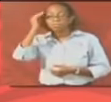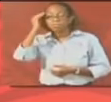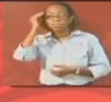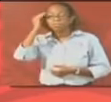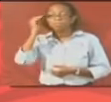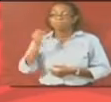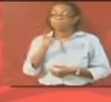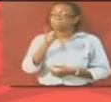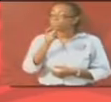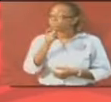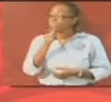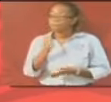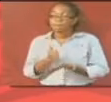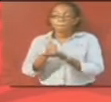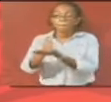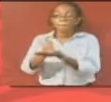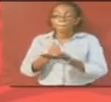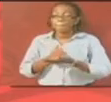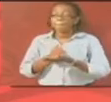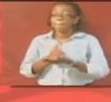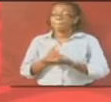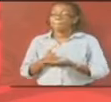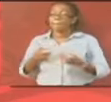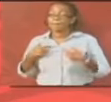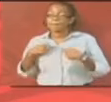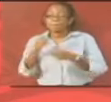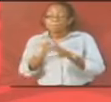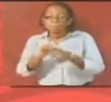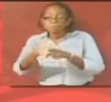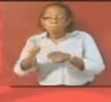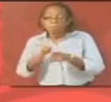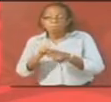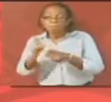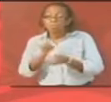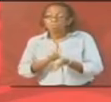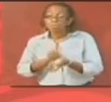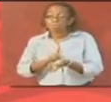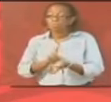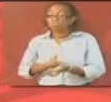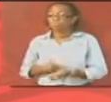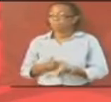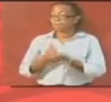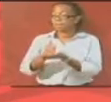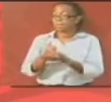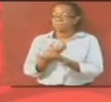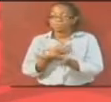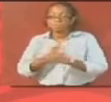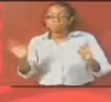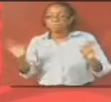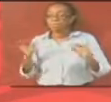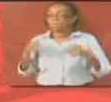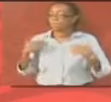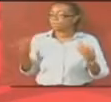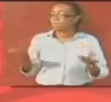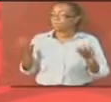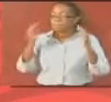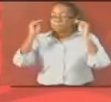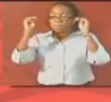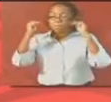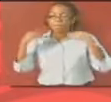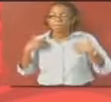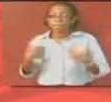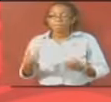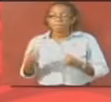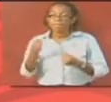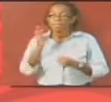www.findcareTT.com has a list of reliable sources of free help. You can also go to the Ministry of Health's website, and also recall